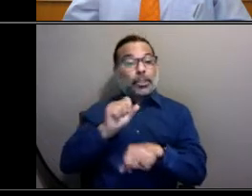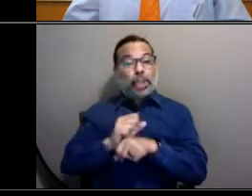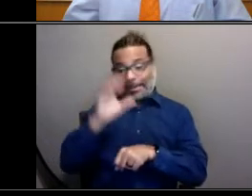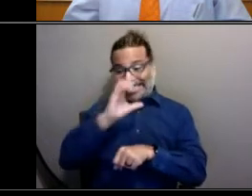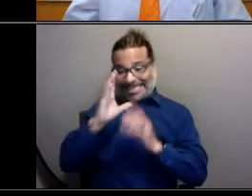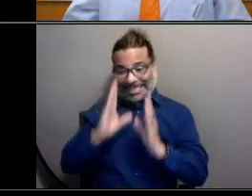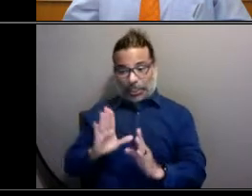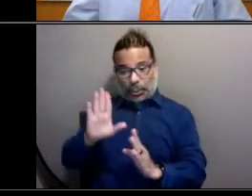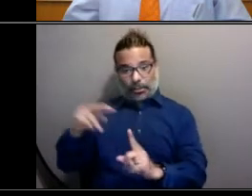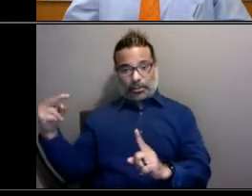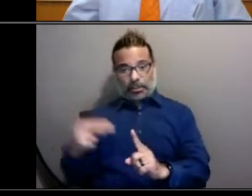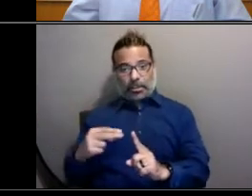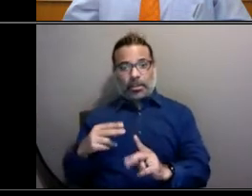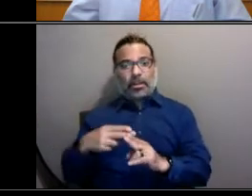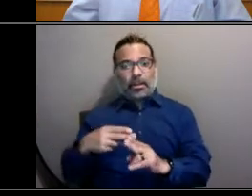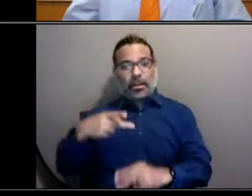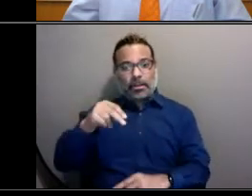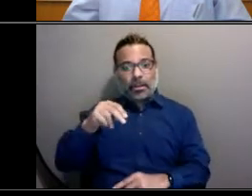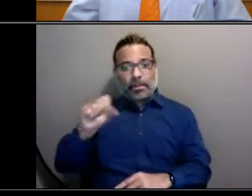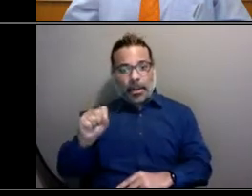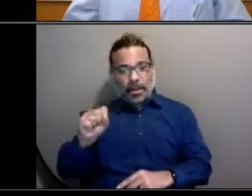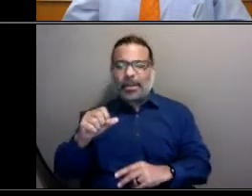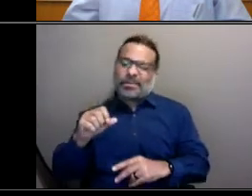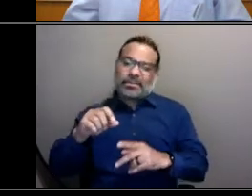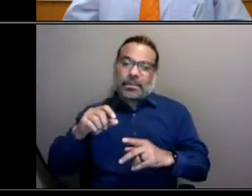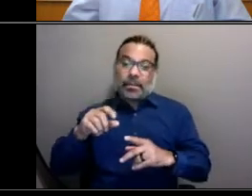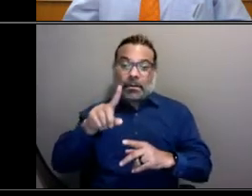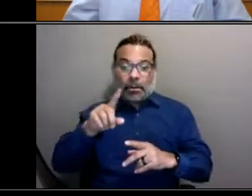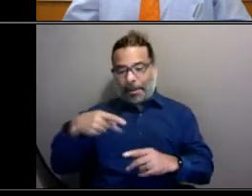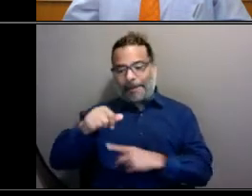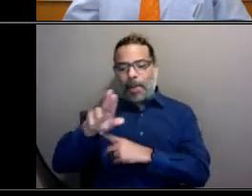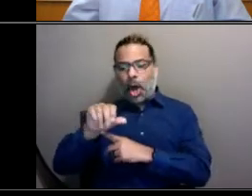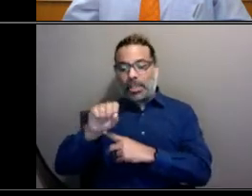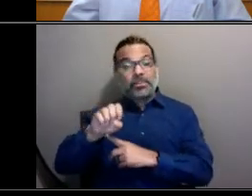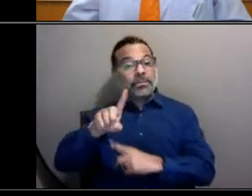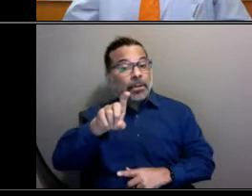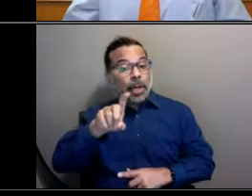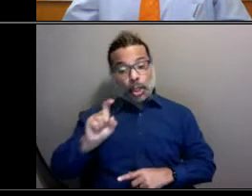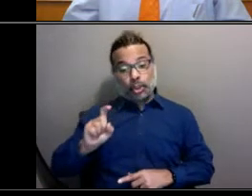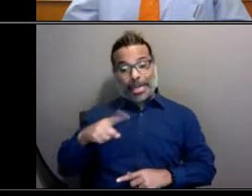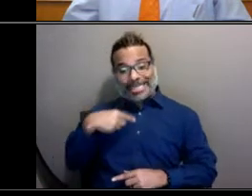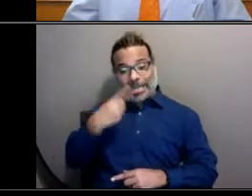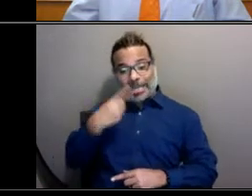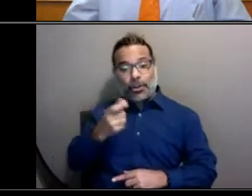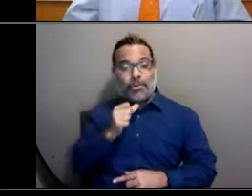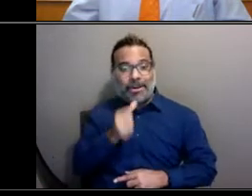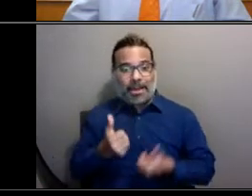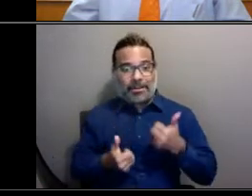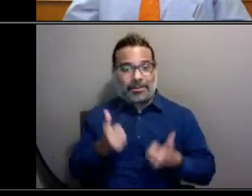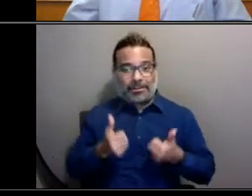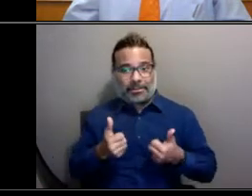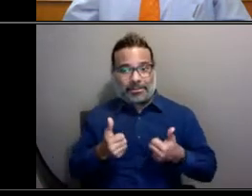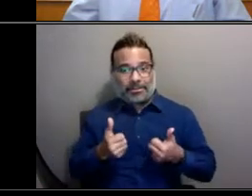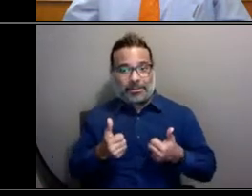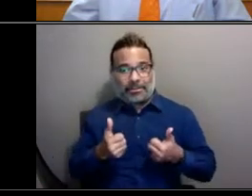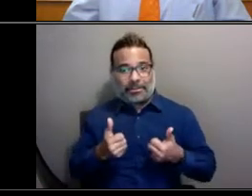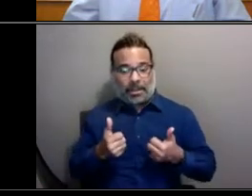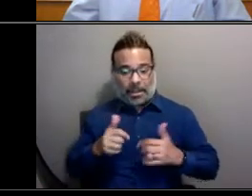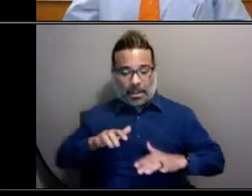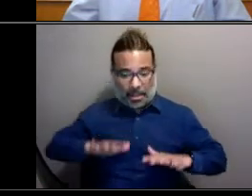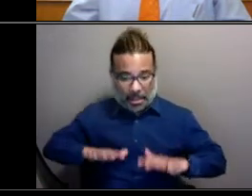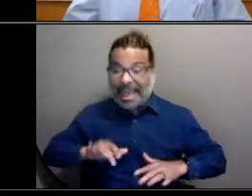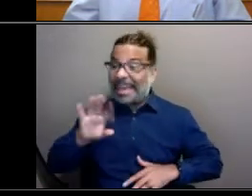I call it the pause. Am I going to tell you about this or not? And this concern that if I